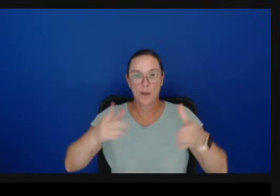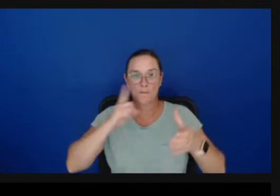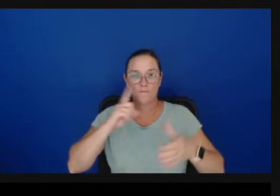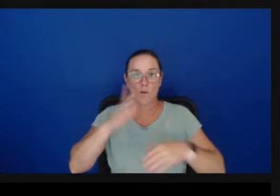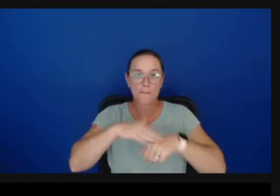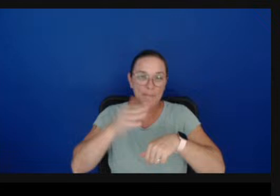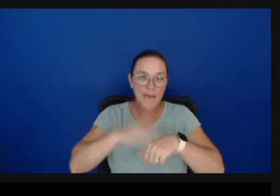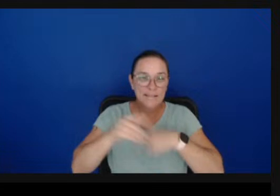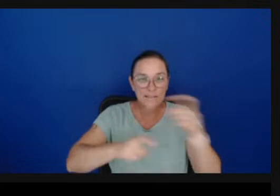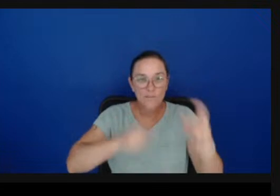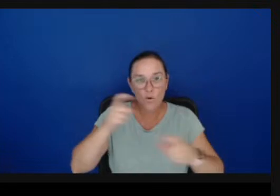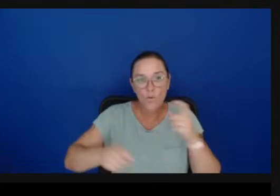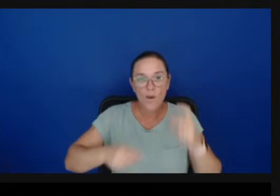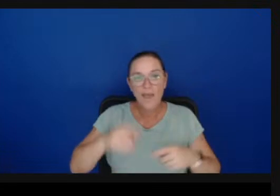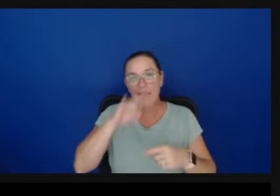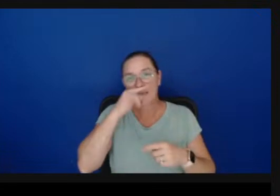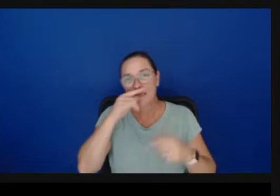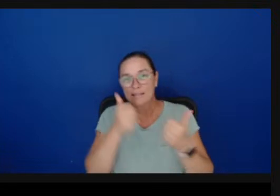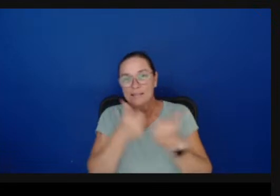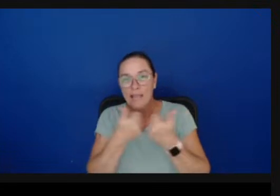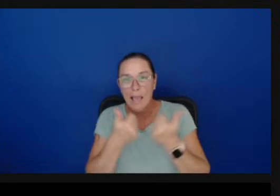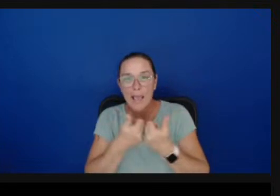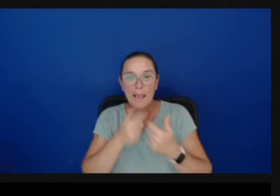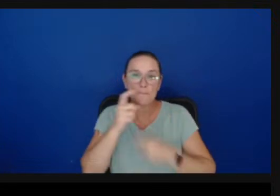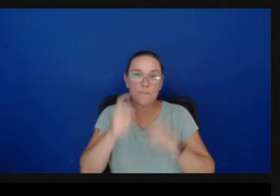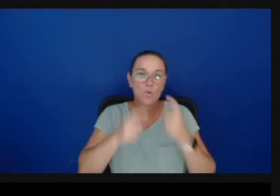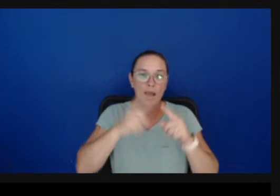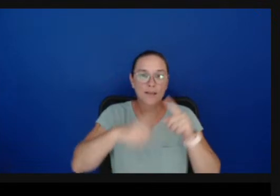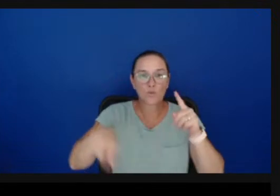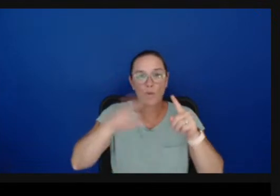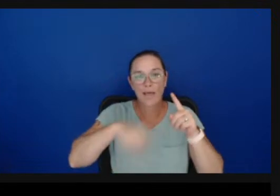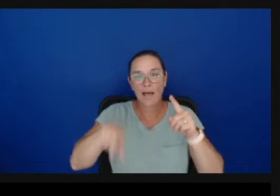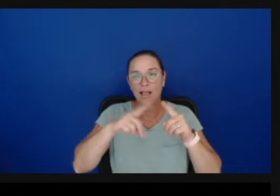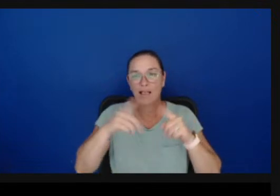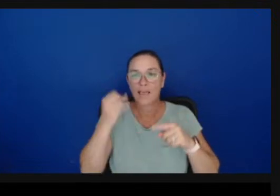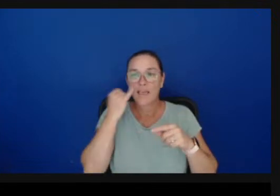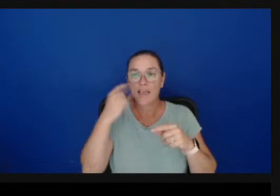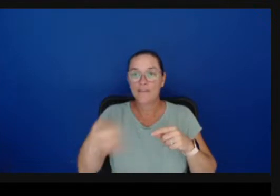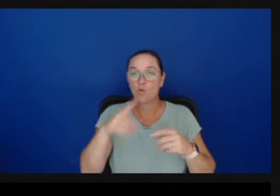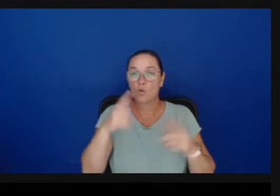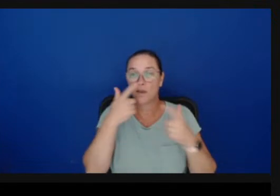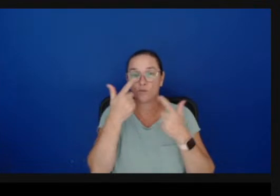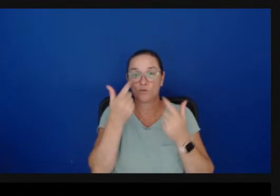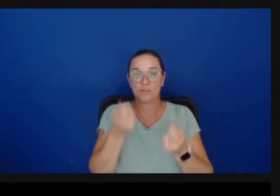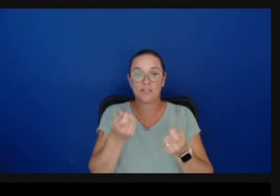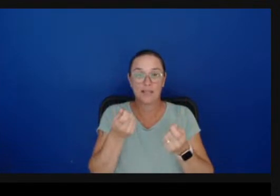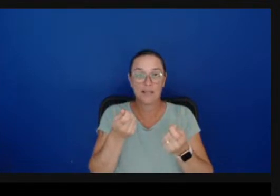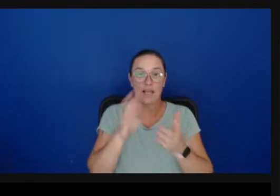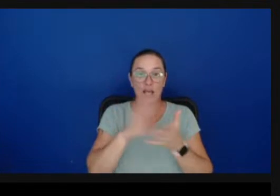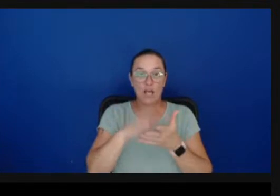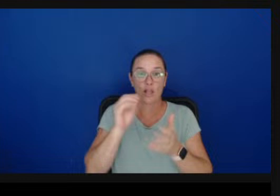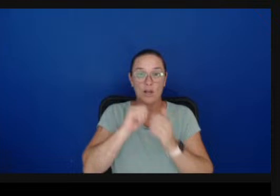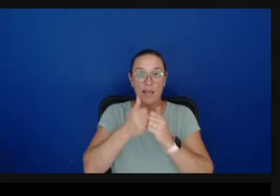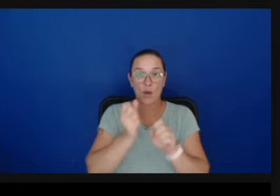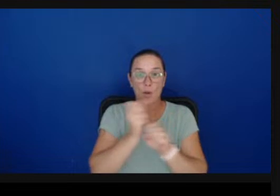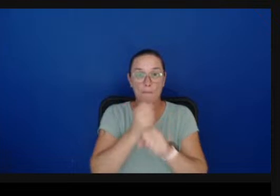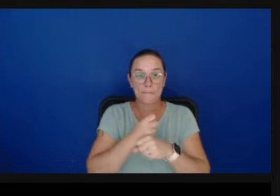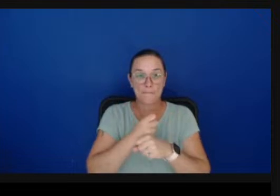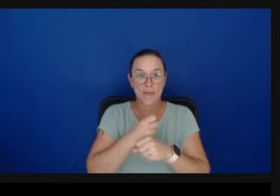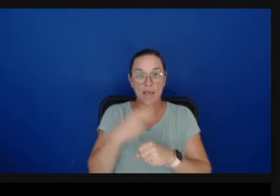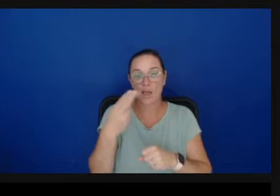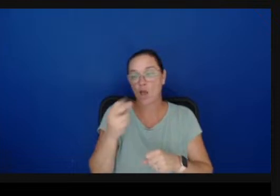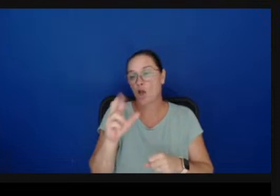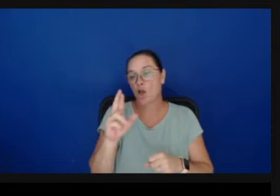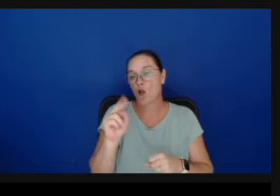kids games and prize wheel. And if you are interested in learning how to make a harness for one of your